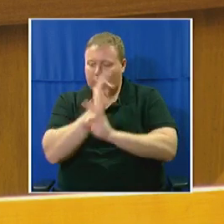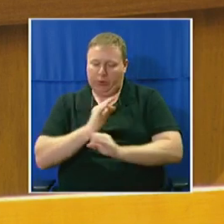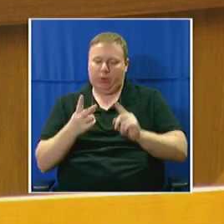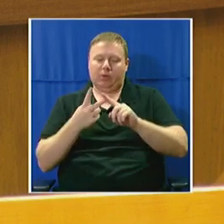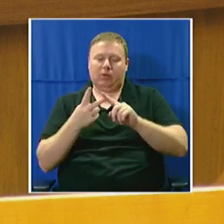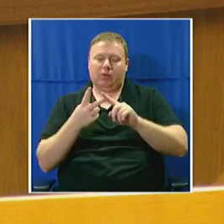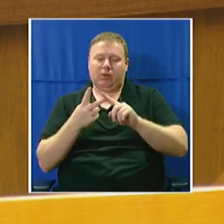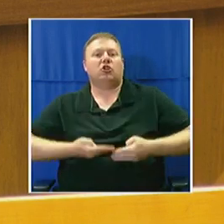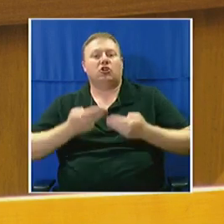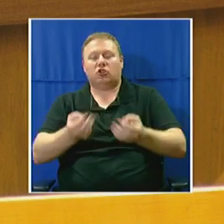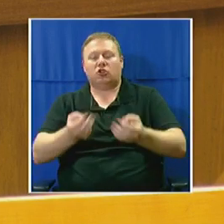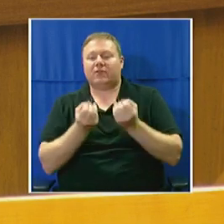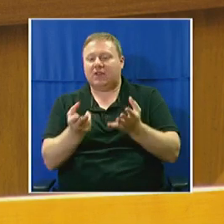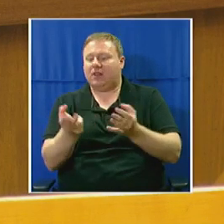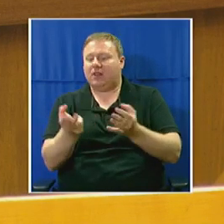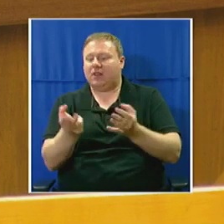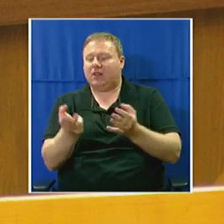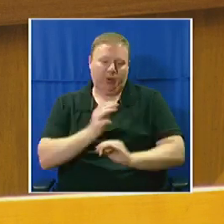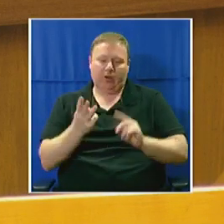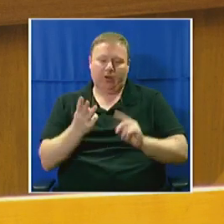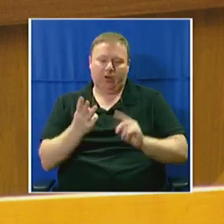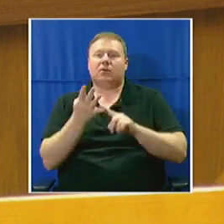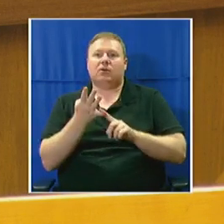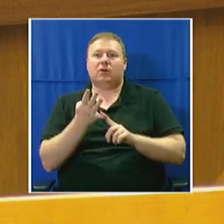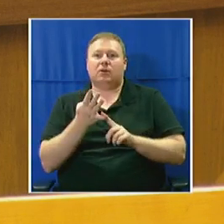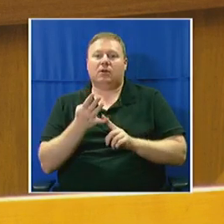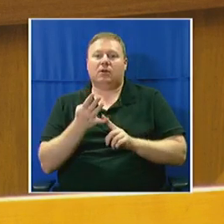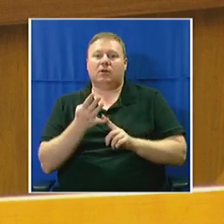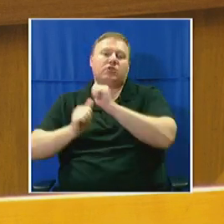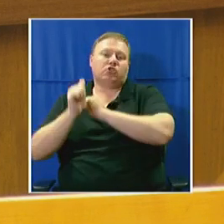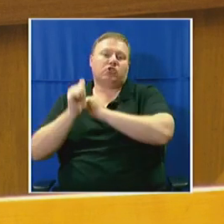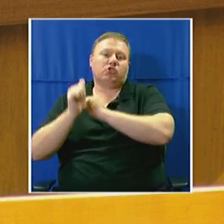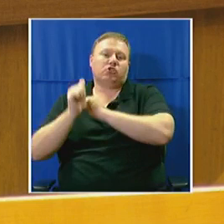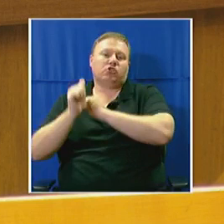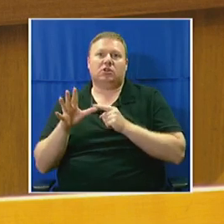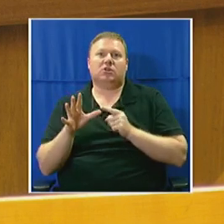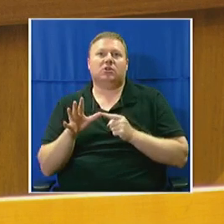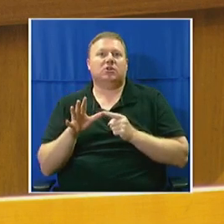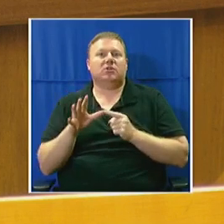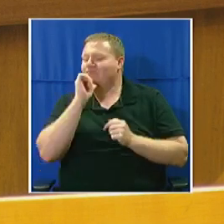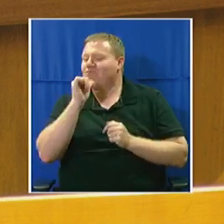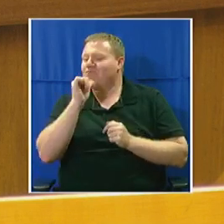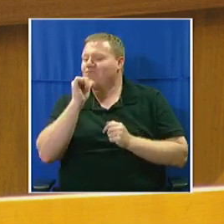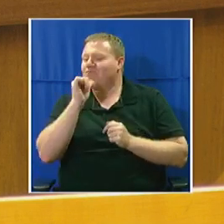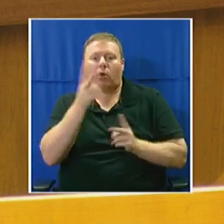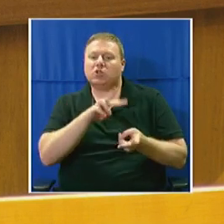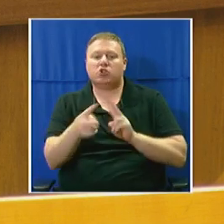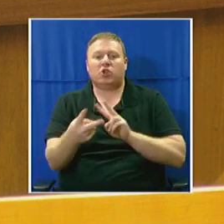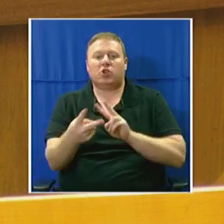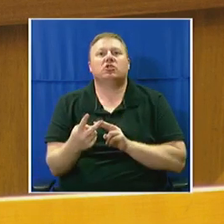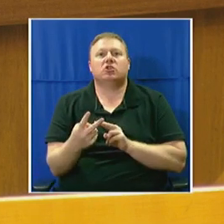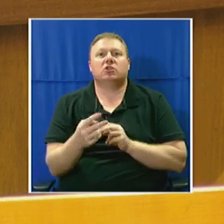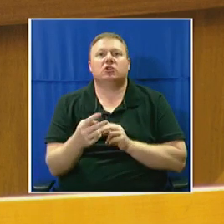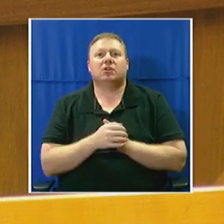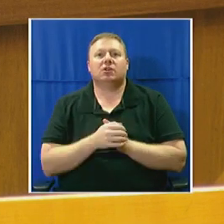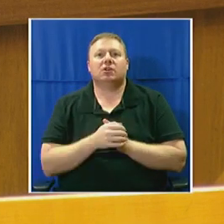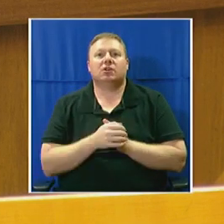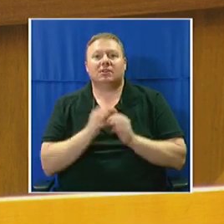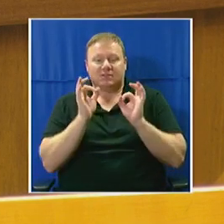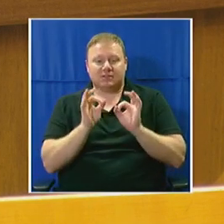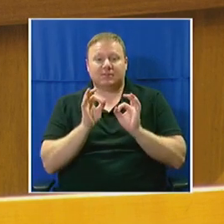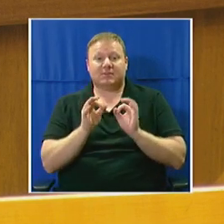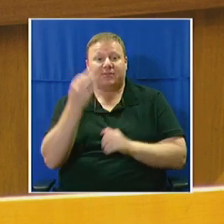service delivery entrenched patronage and a complete lack of will especially when this happens at a